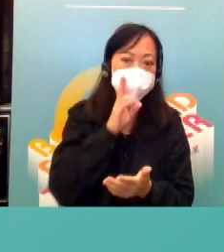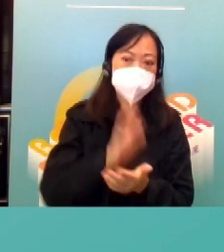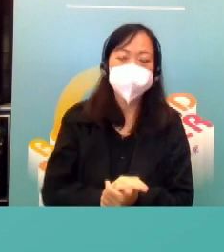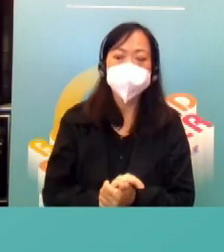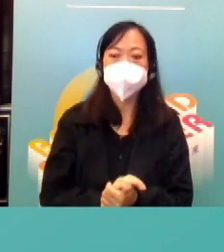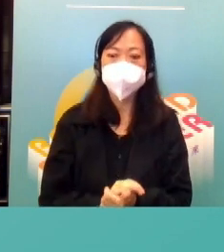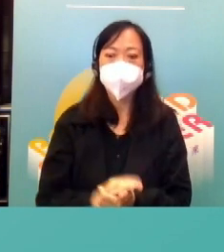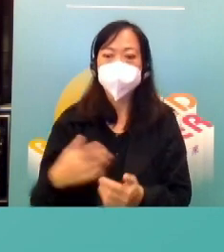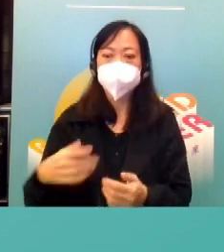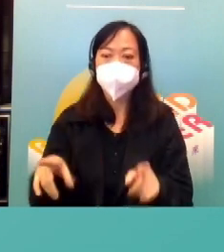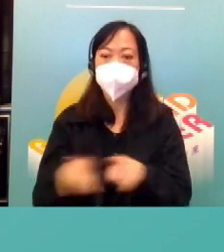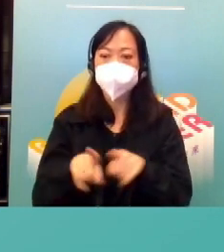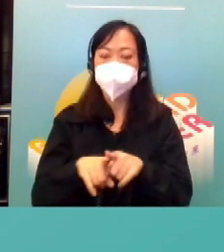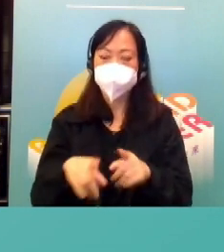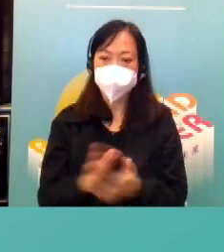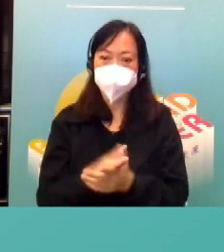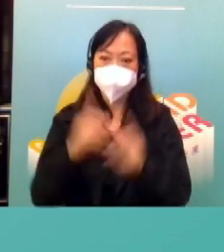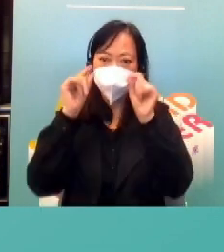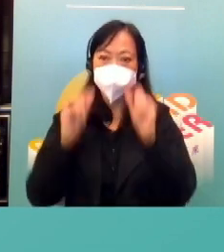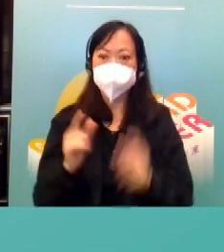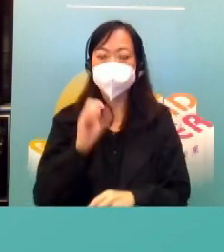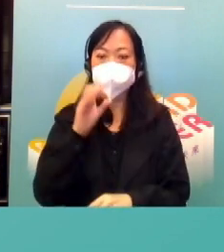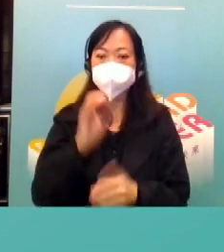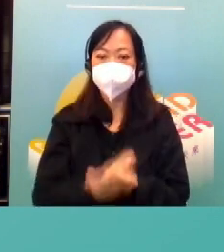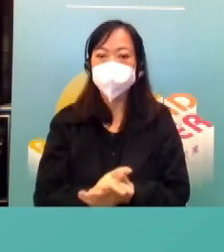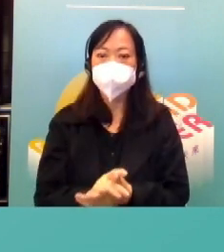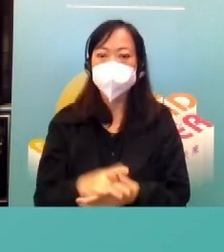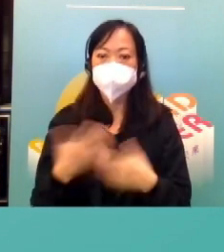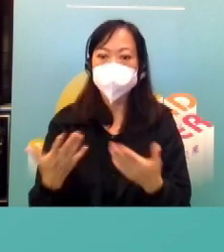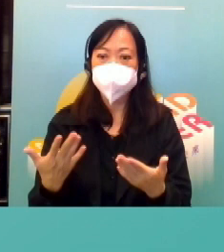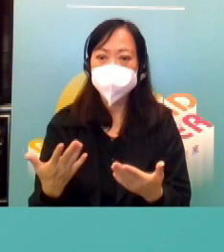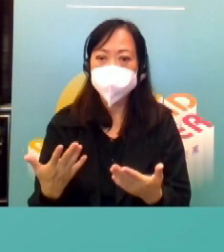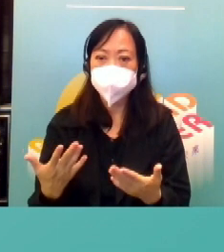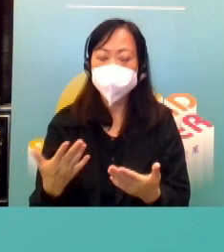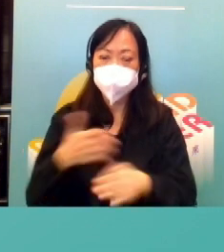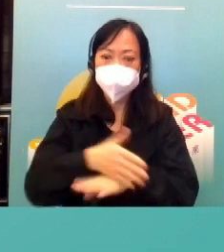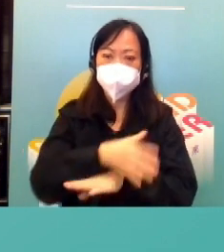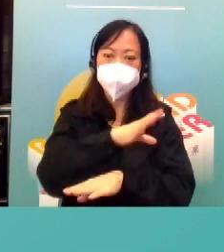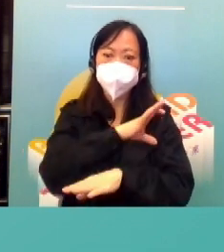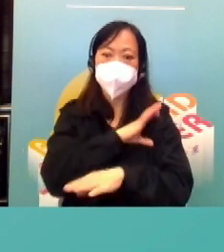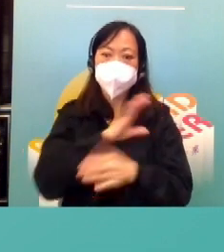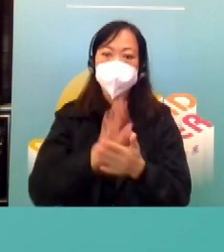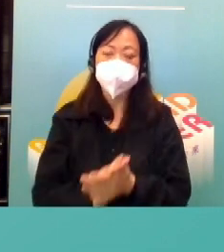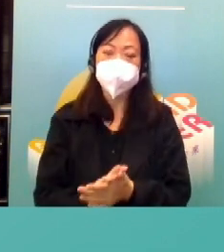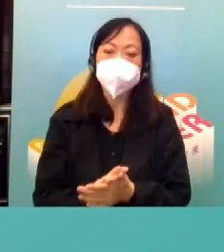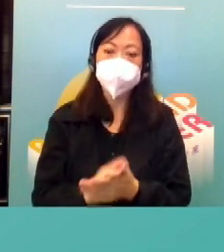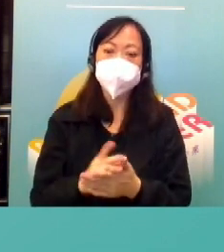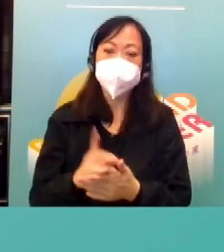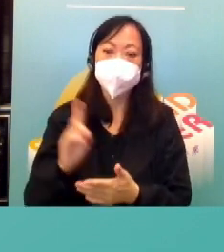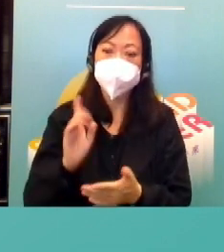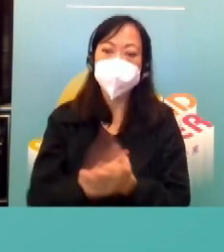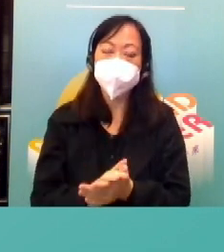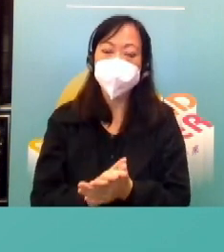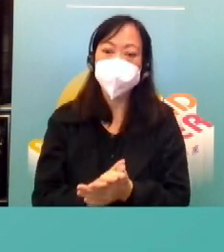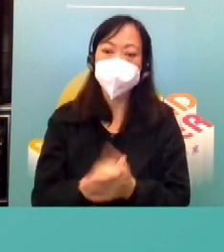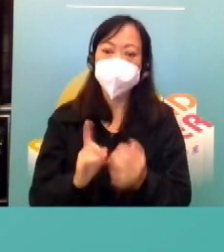more detail about how the social outcomes contracts construct has been kind of delivering really good results for us in the